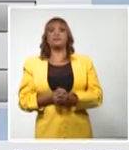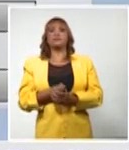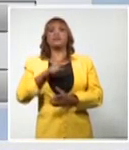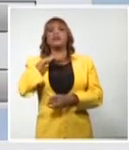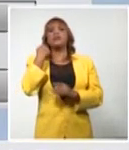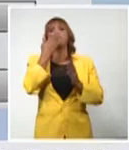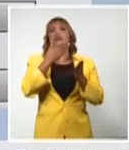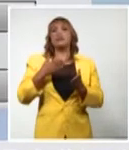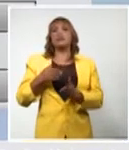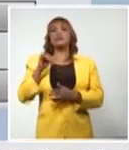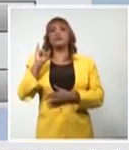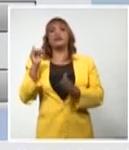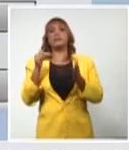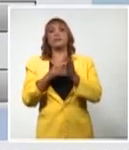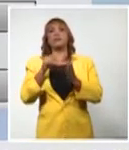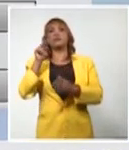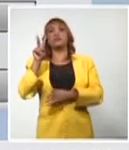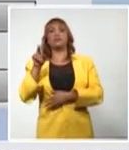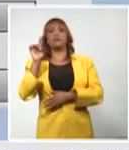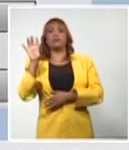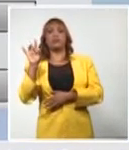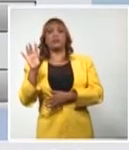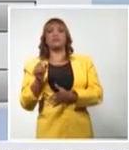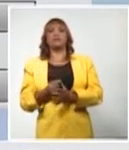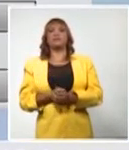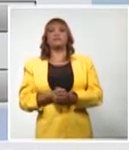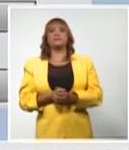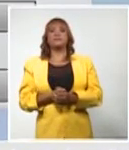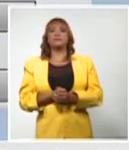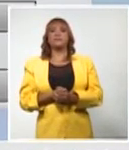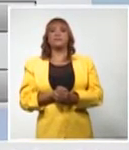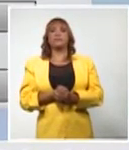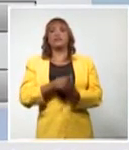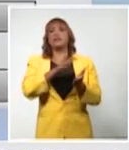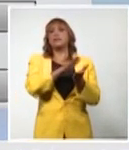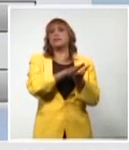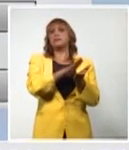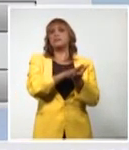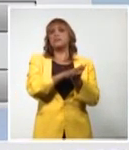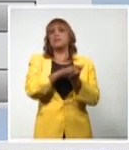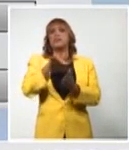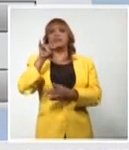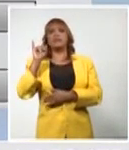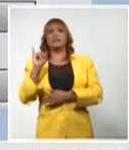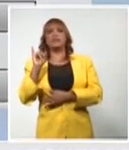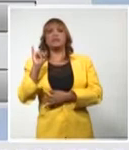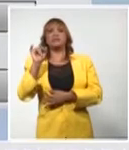282,894 people were diagnosed with the virus yesterday. Yesterday,